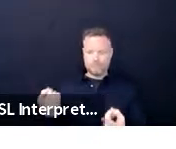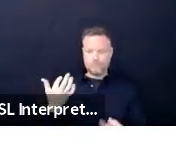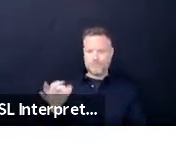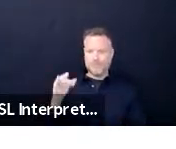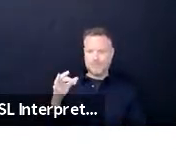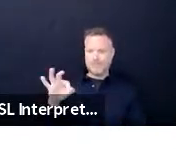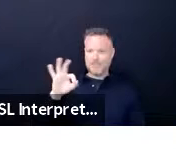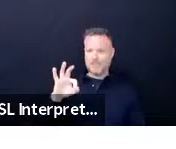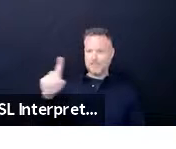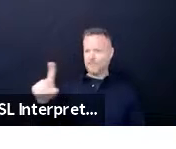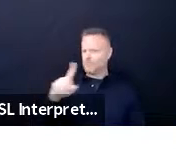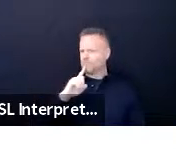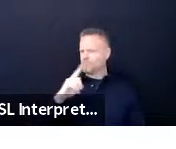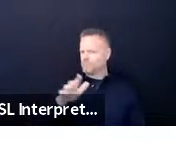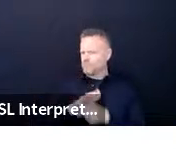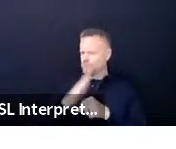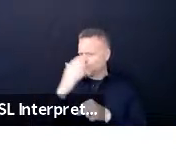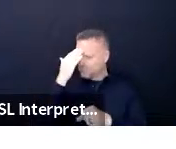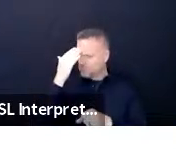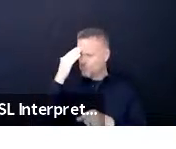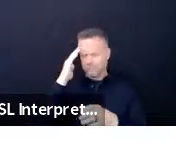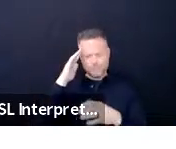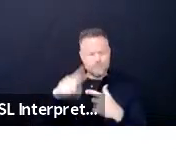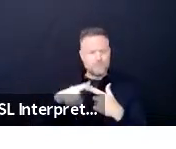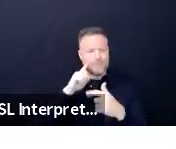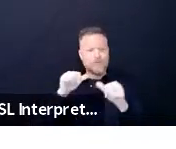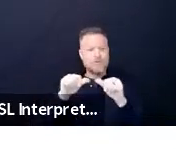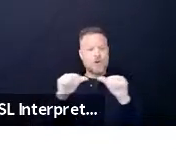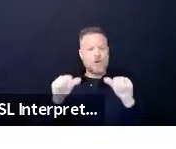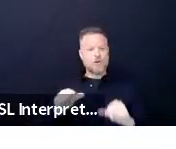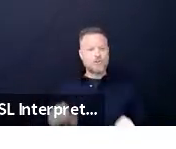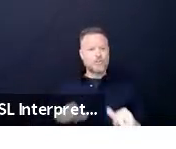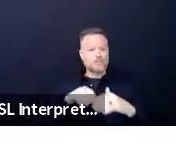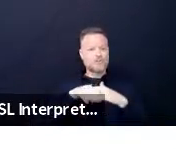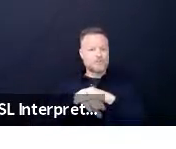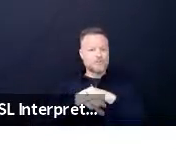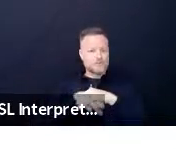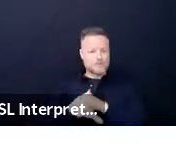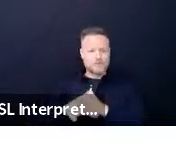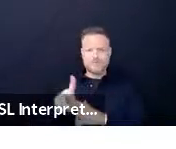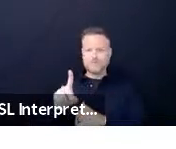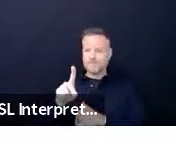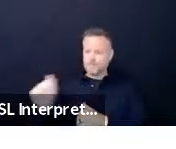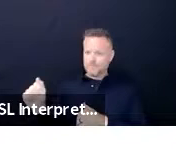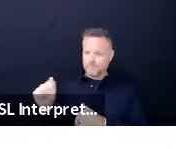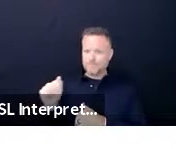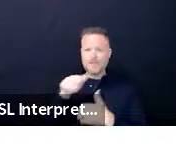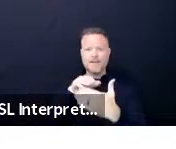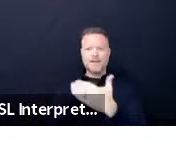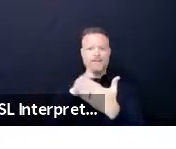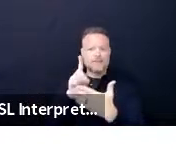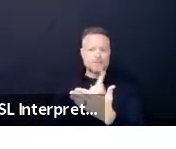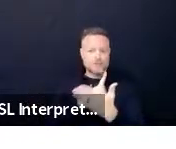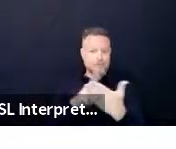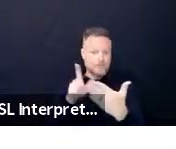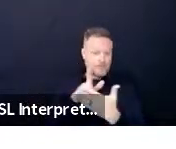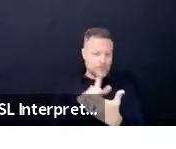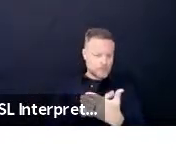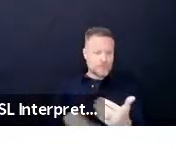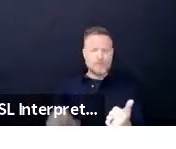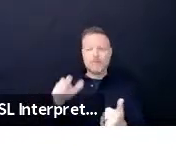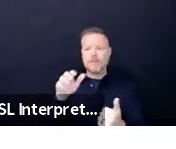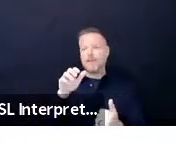1991. She has knowledge and experience in architectural accessibility, disability, anti-discrimination laws, assistive